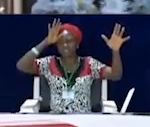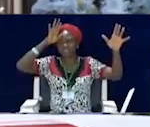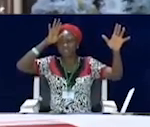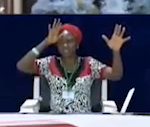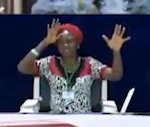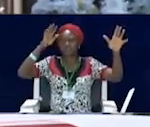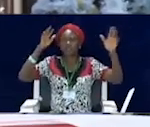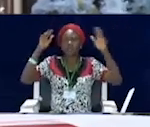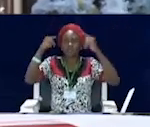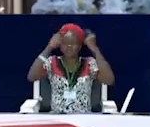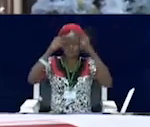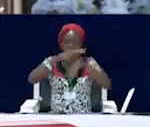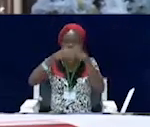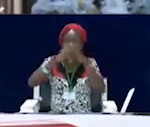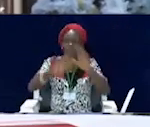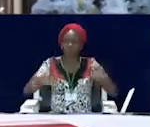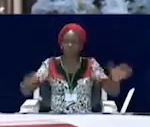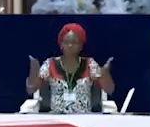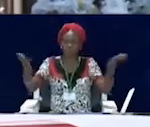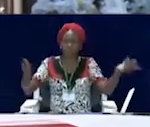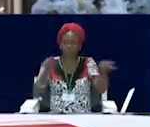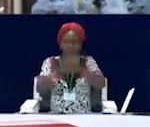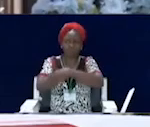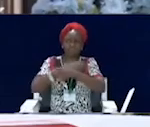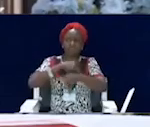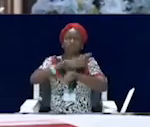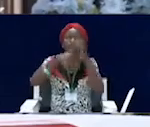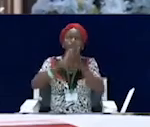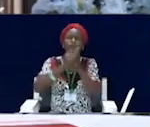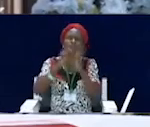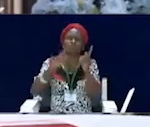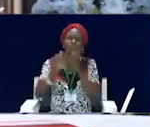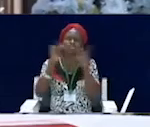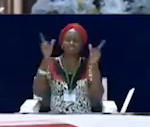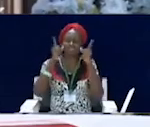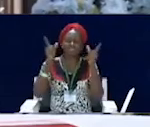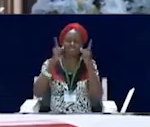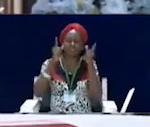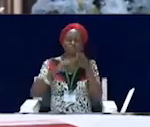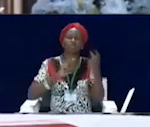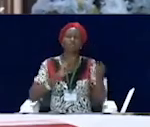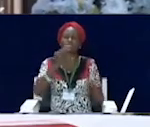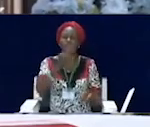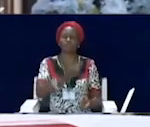concerning all your children here today and all those who are listening to us,